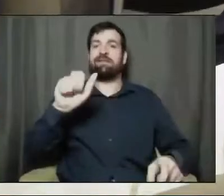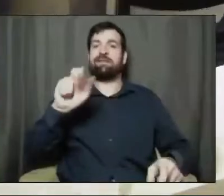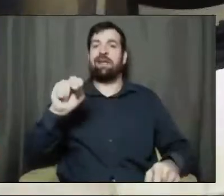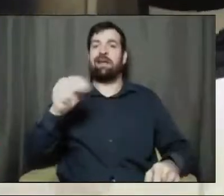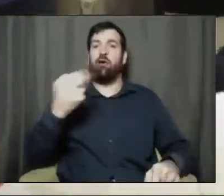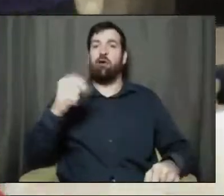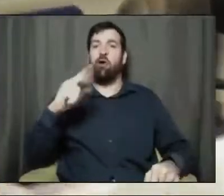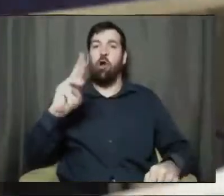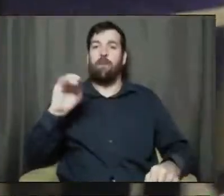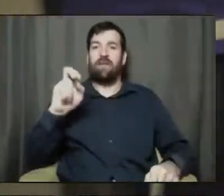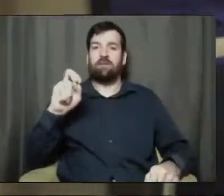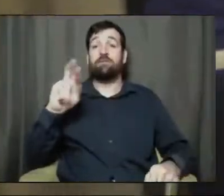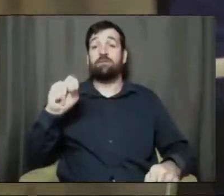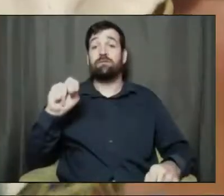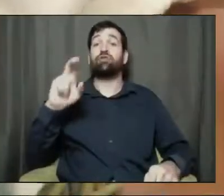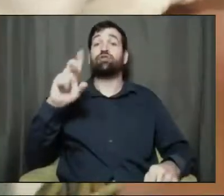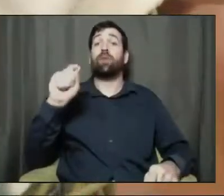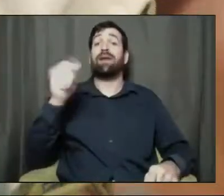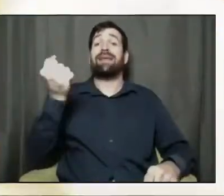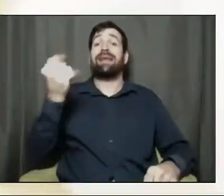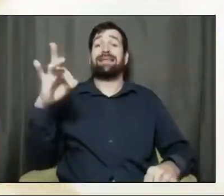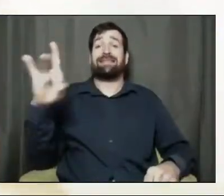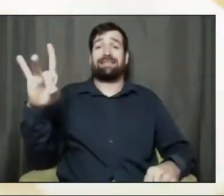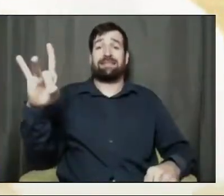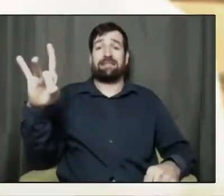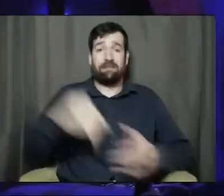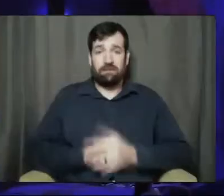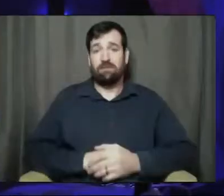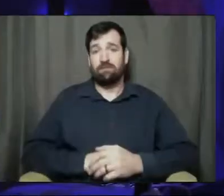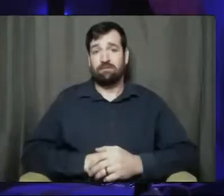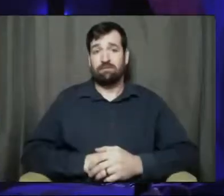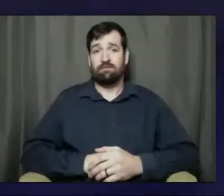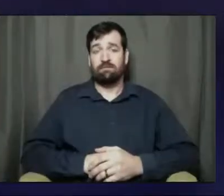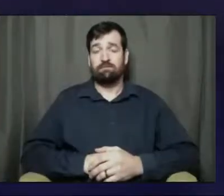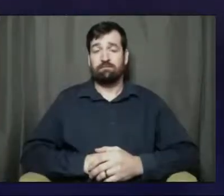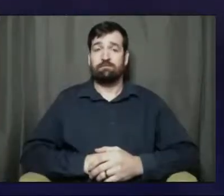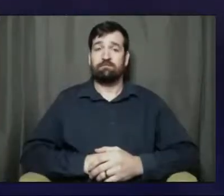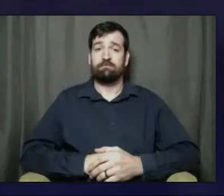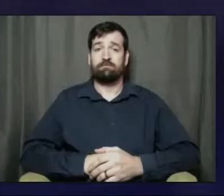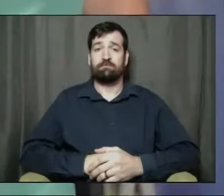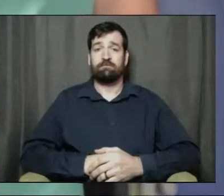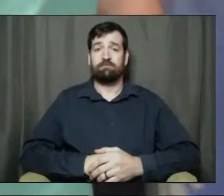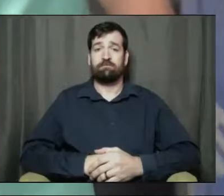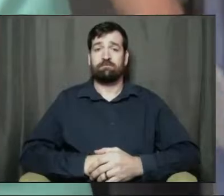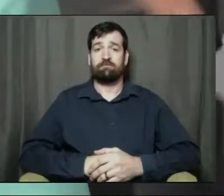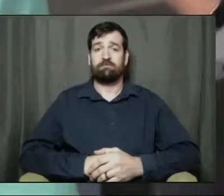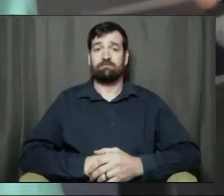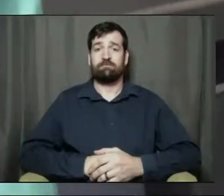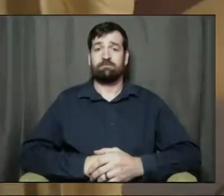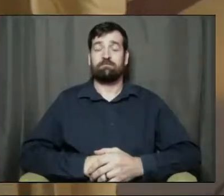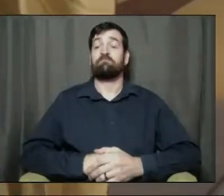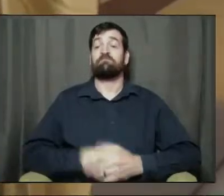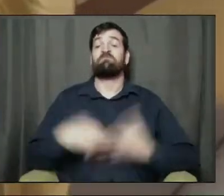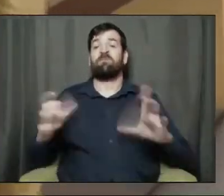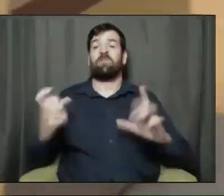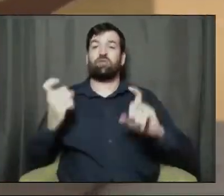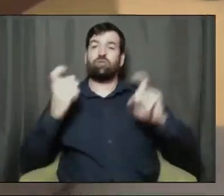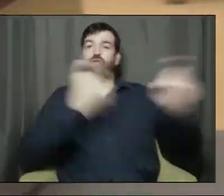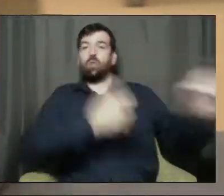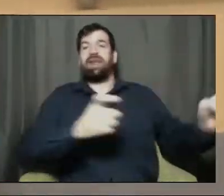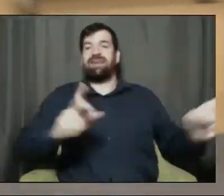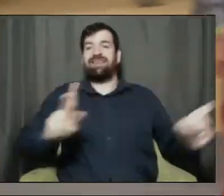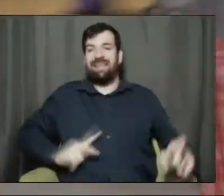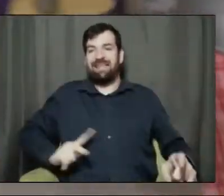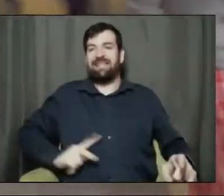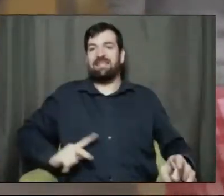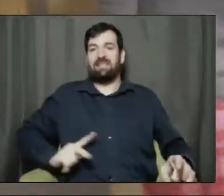2018. We'll see you on the other side. All right. She donated her kidney. How's it going? It's going